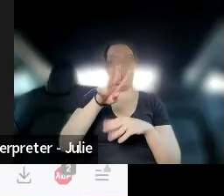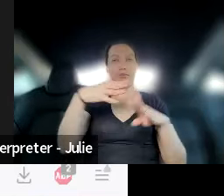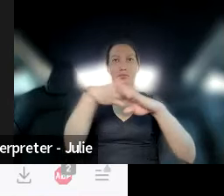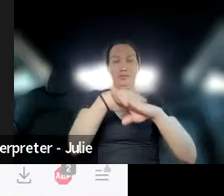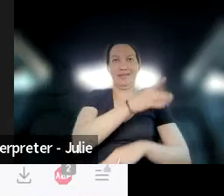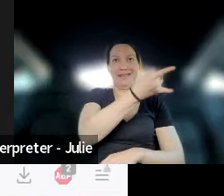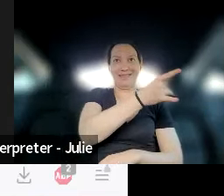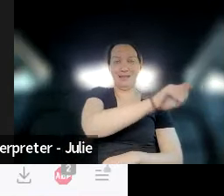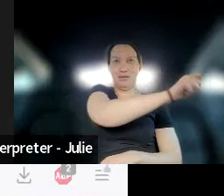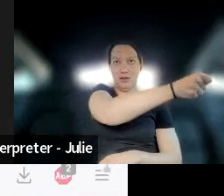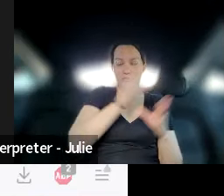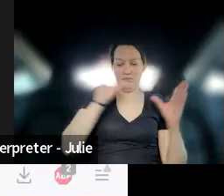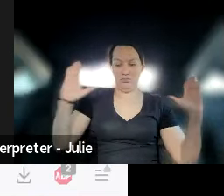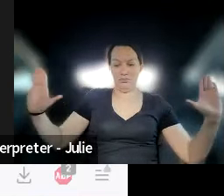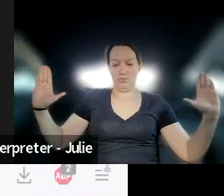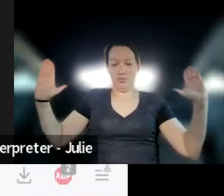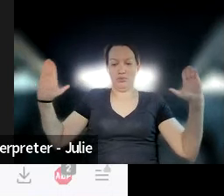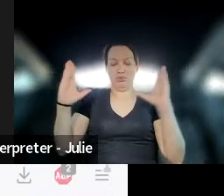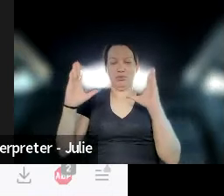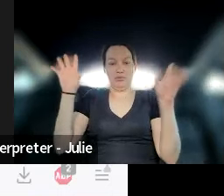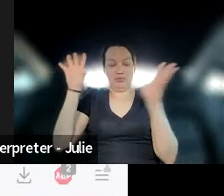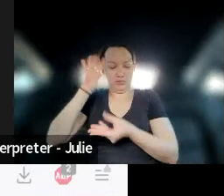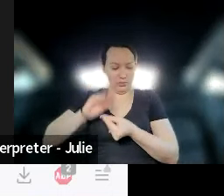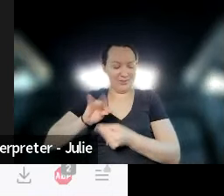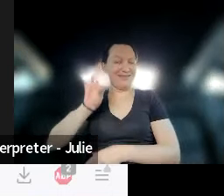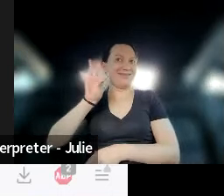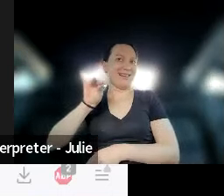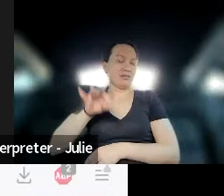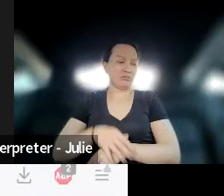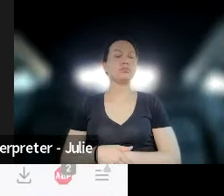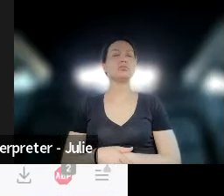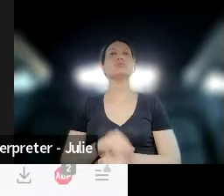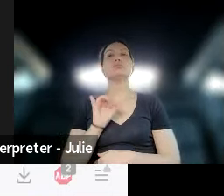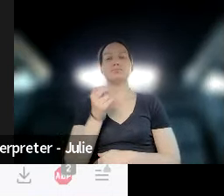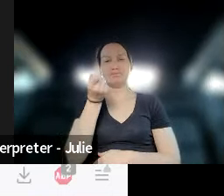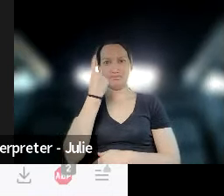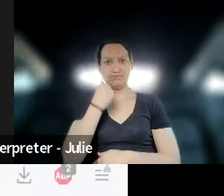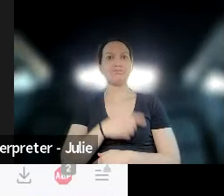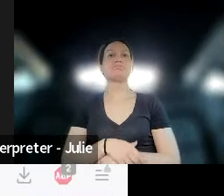10 again is the 90. Okay. Got it. Okay.